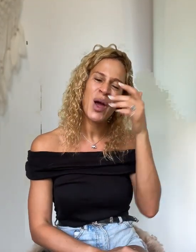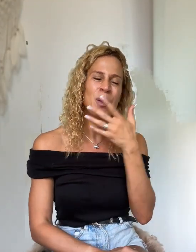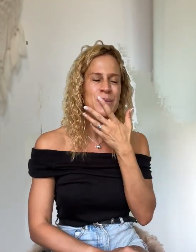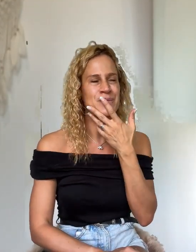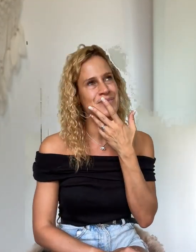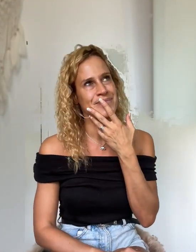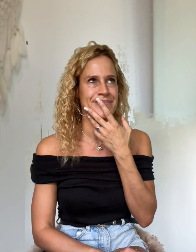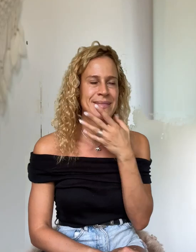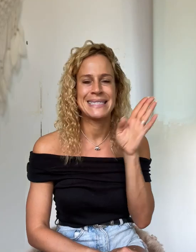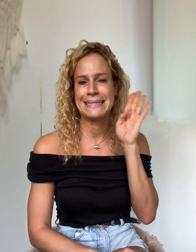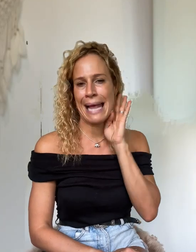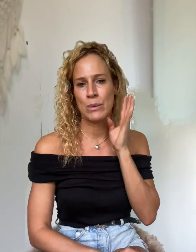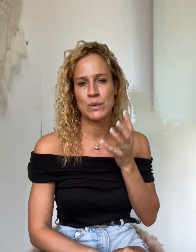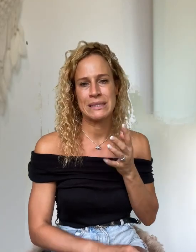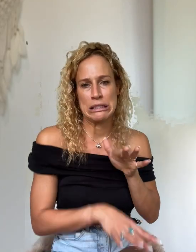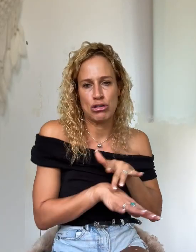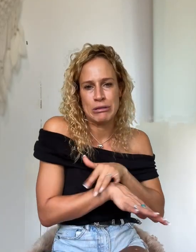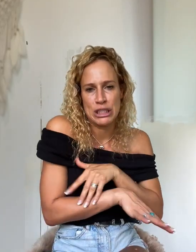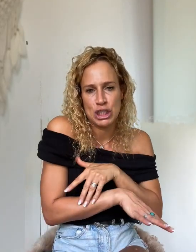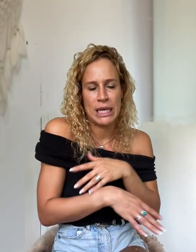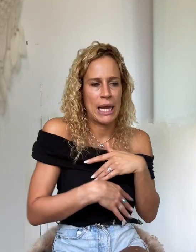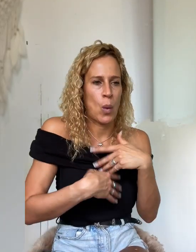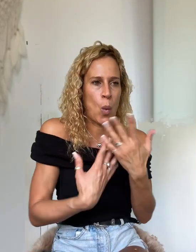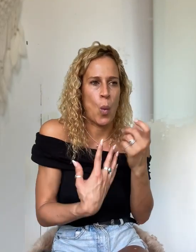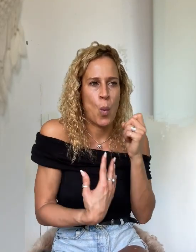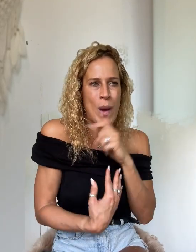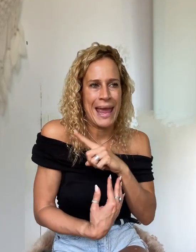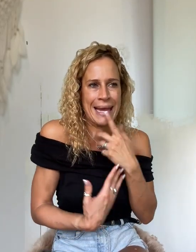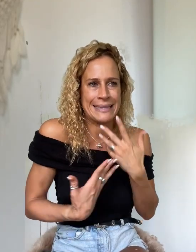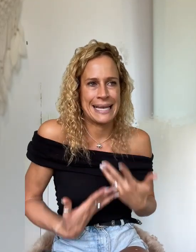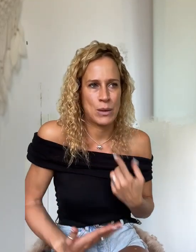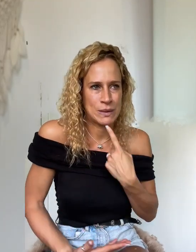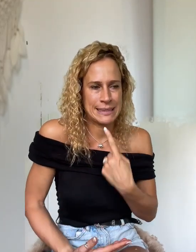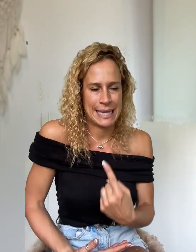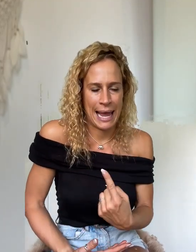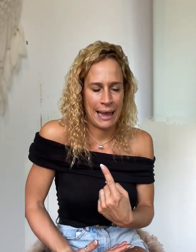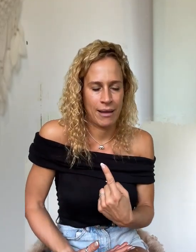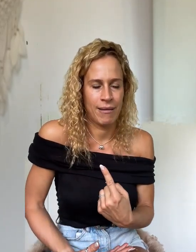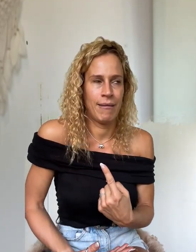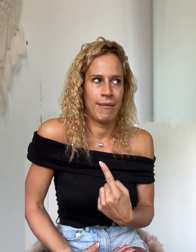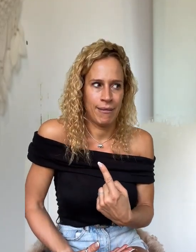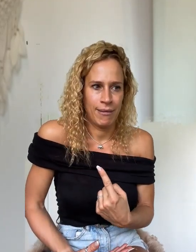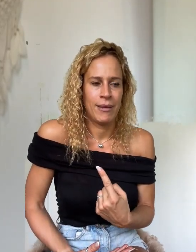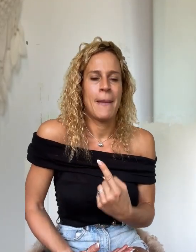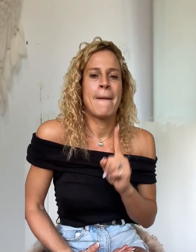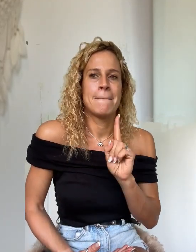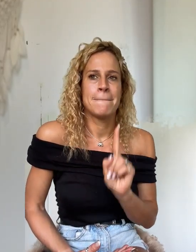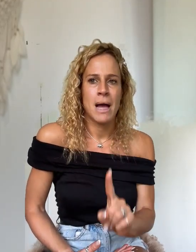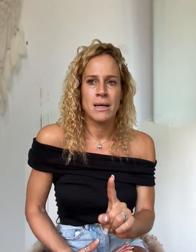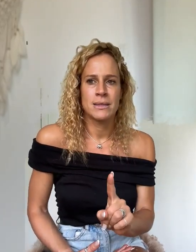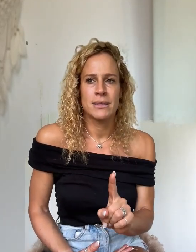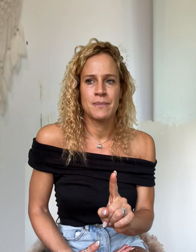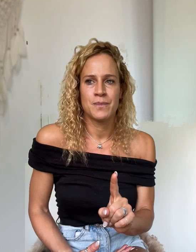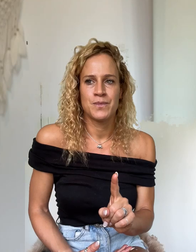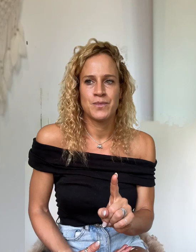a little bit cringy and a little bit weird now to say it out